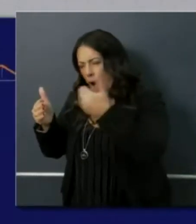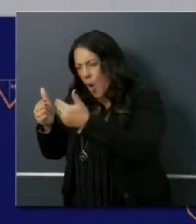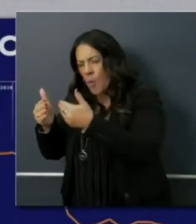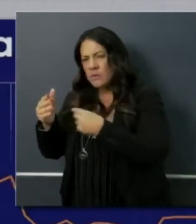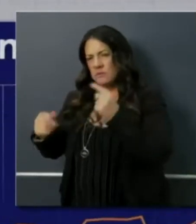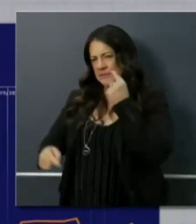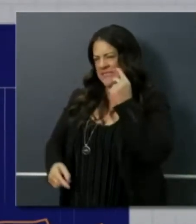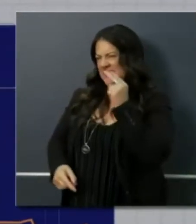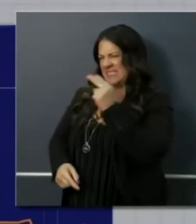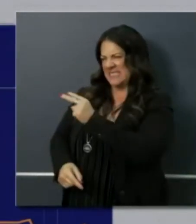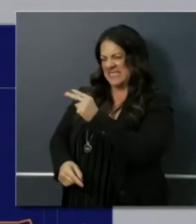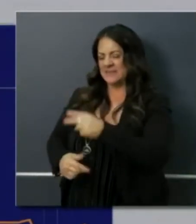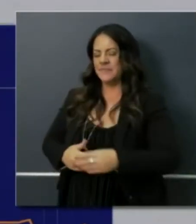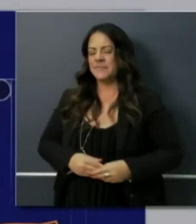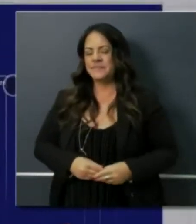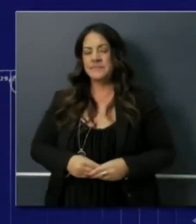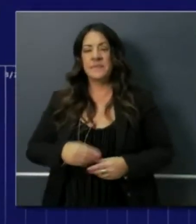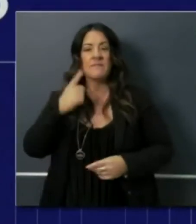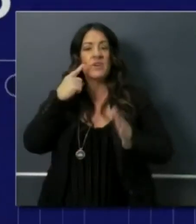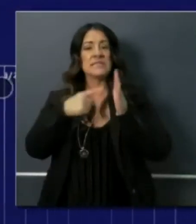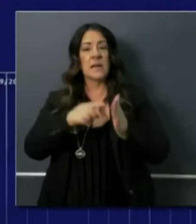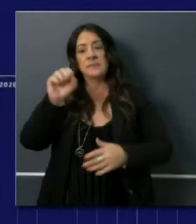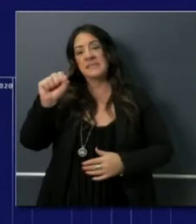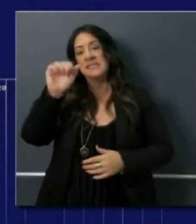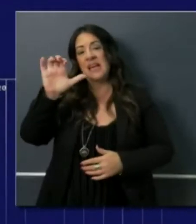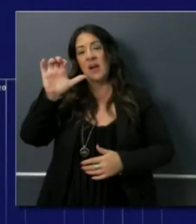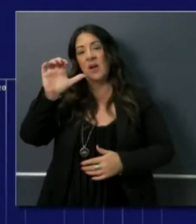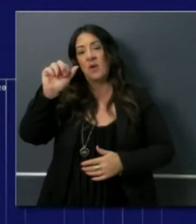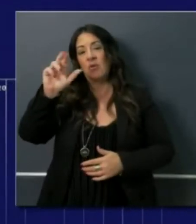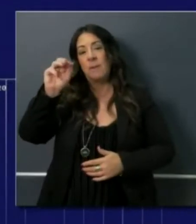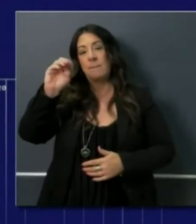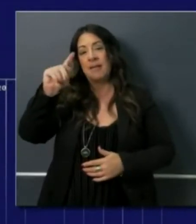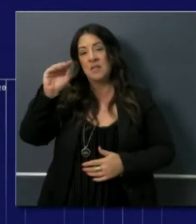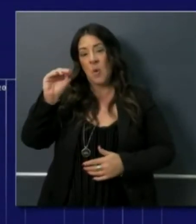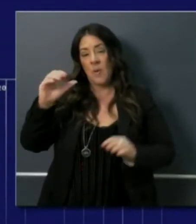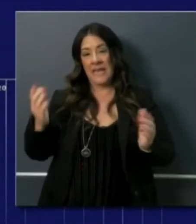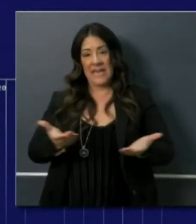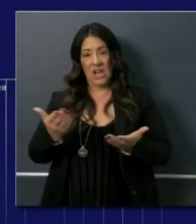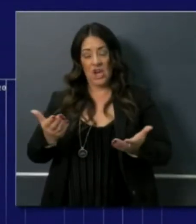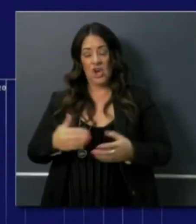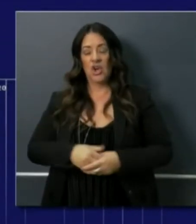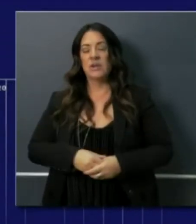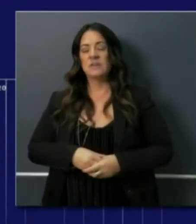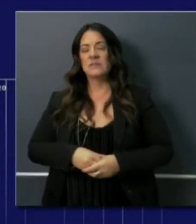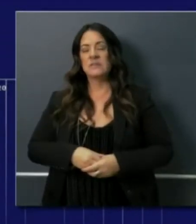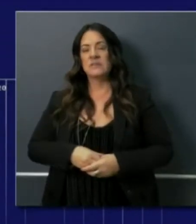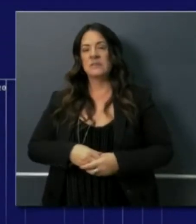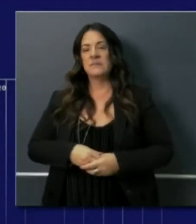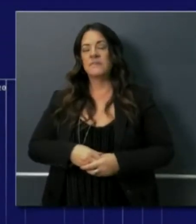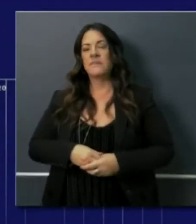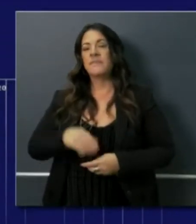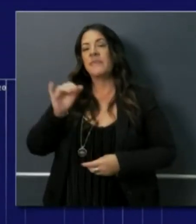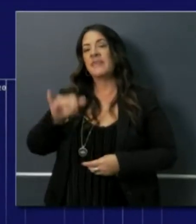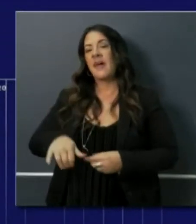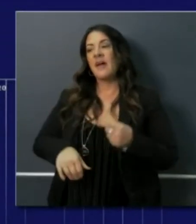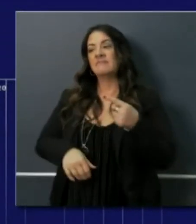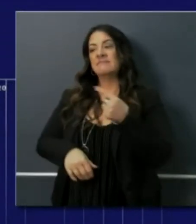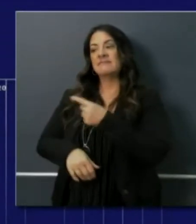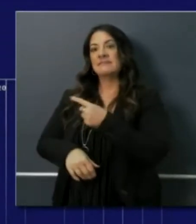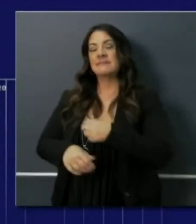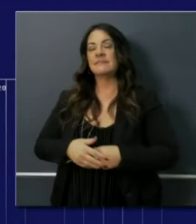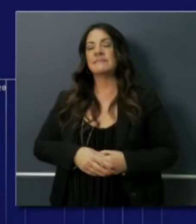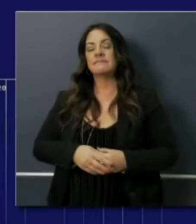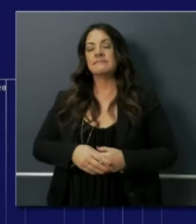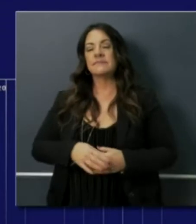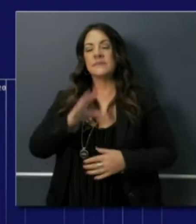we move into a specific county, Sacramento, where I am at the moment, you see that over the